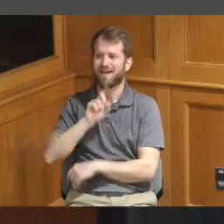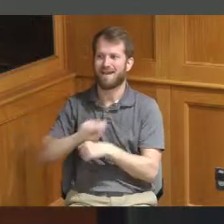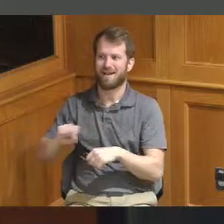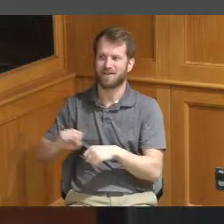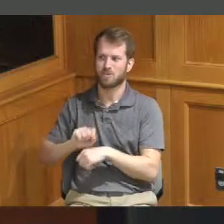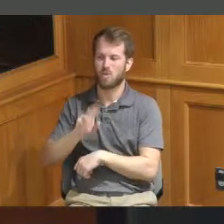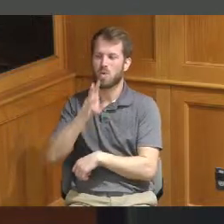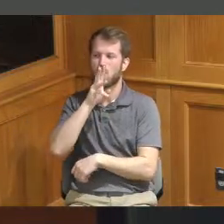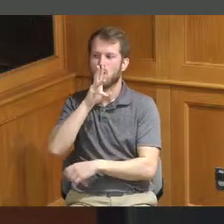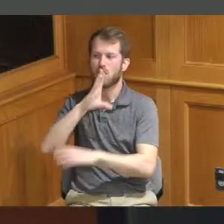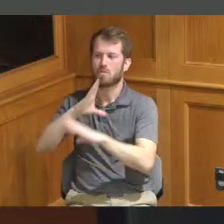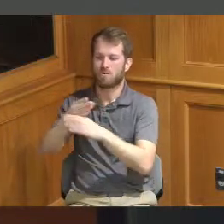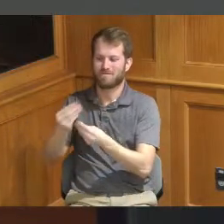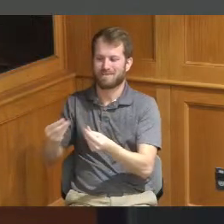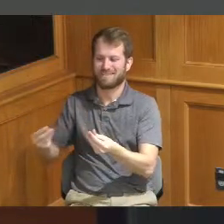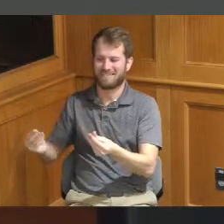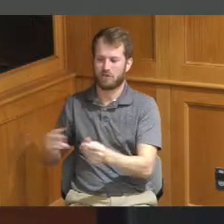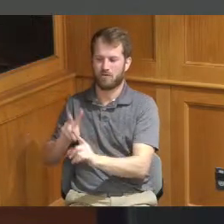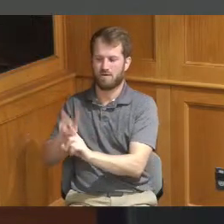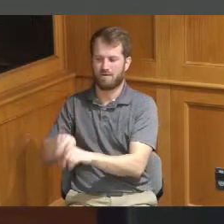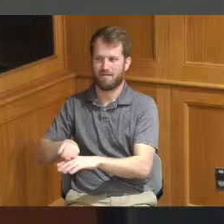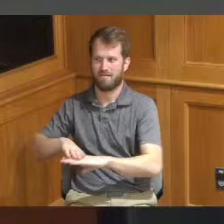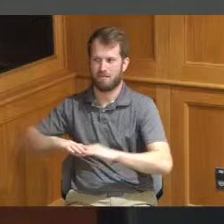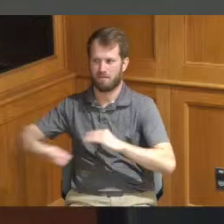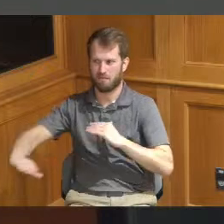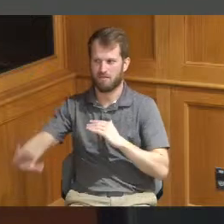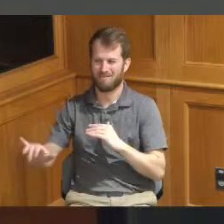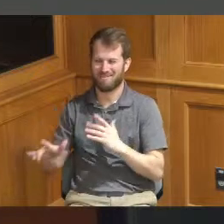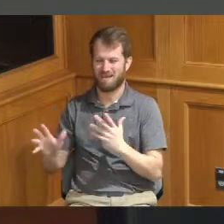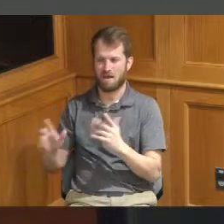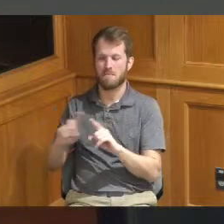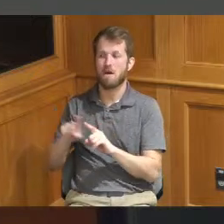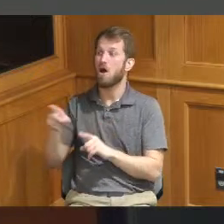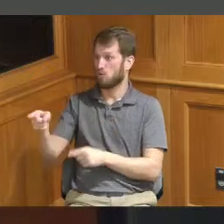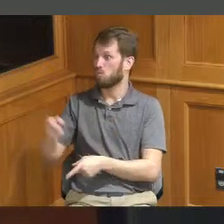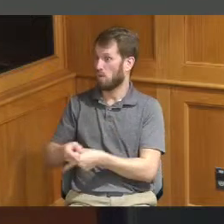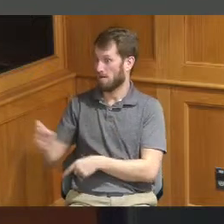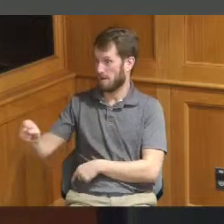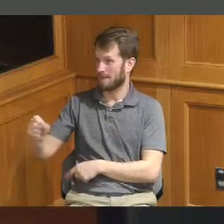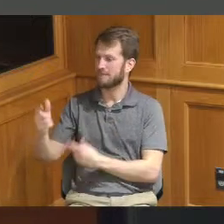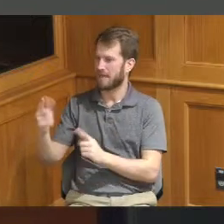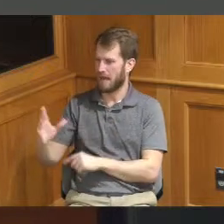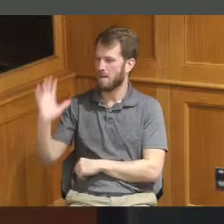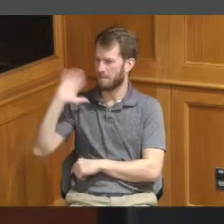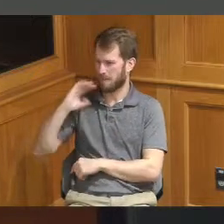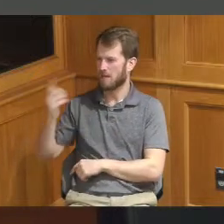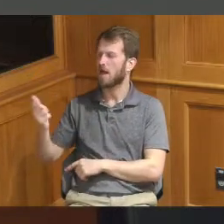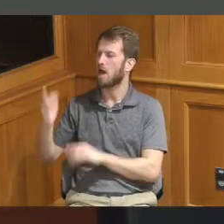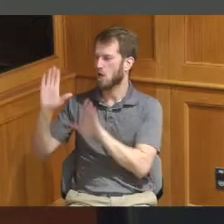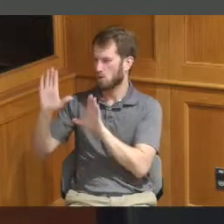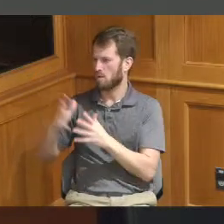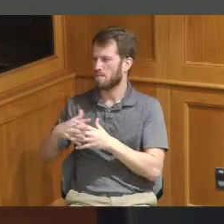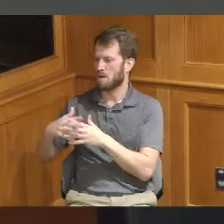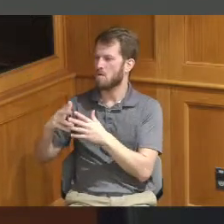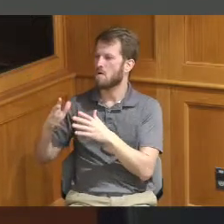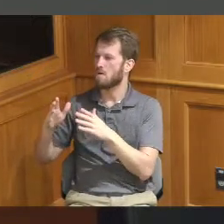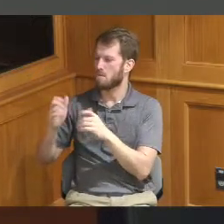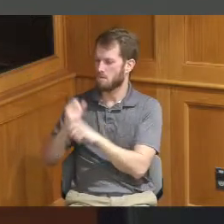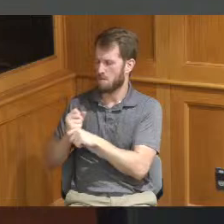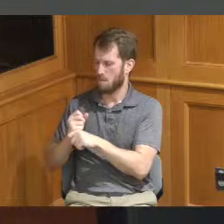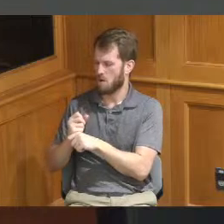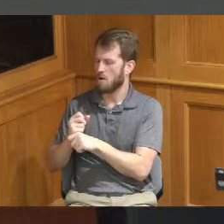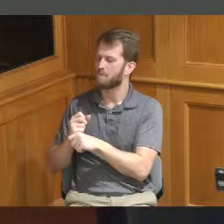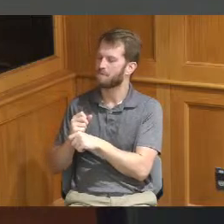application of the waterproofing material, that type of thing. Okay. But you are correct. That did occur down at Great American Ballpark. It